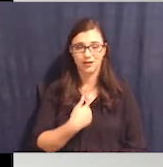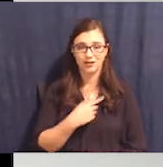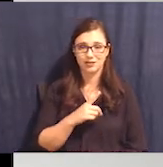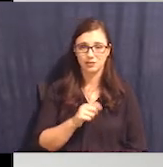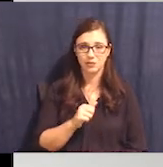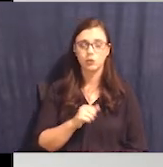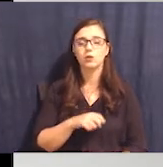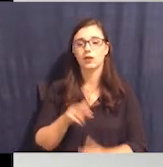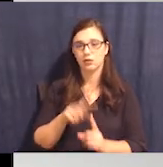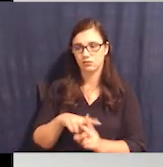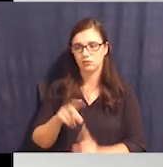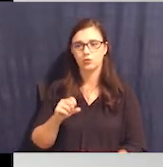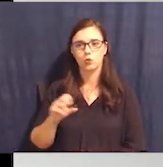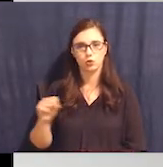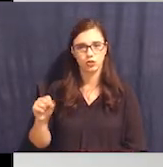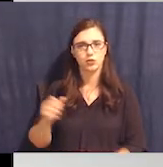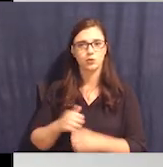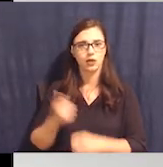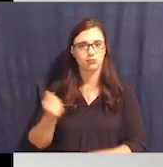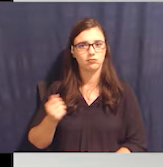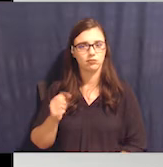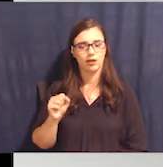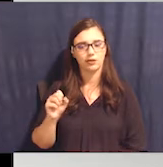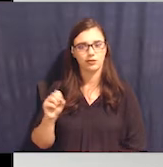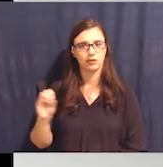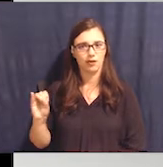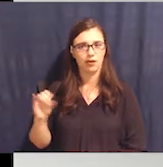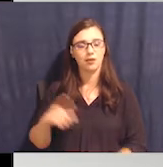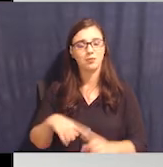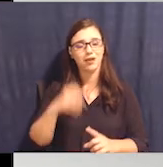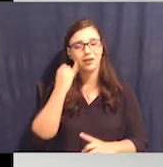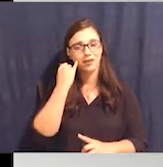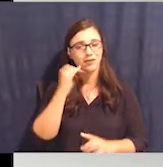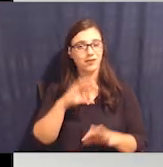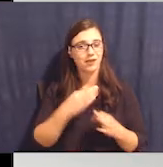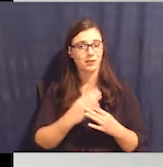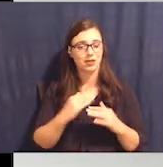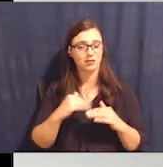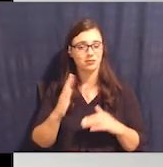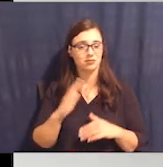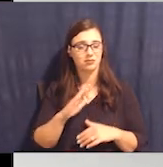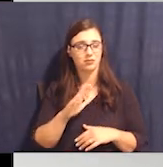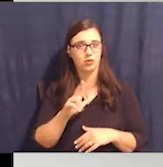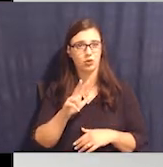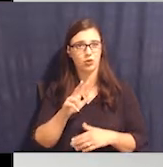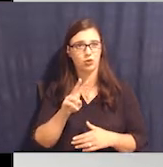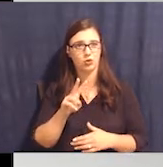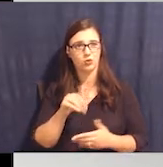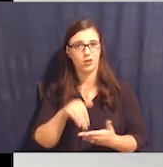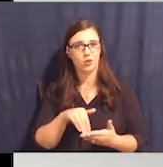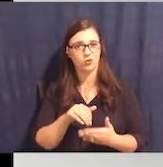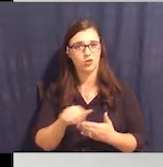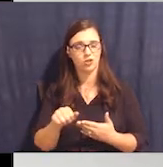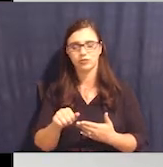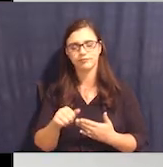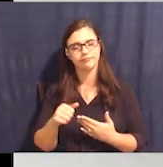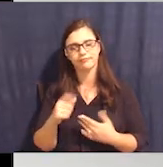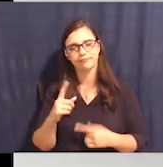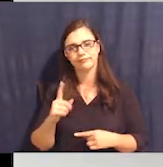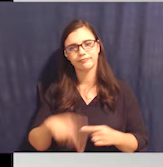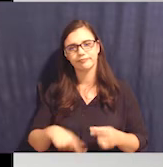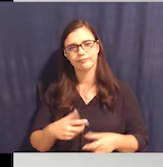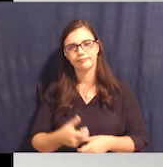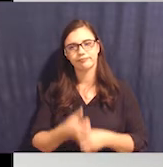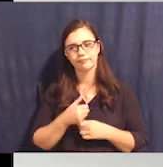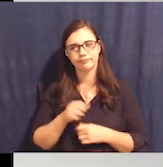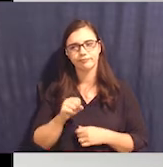disability, you can make an application to Social Security to get SSI. But I think if the family income is more than $32,000, you won't